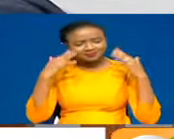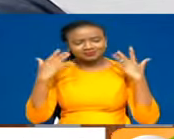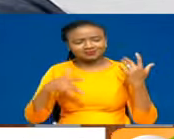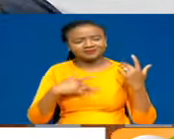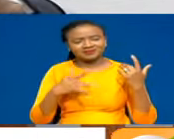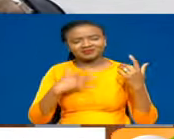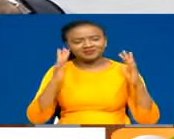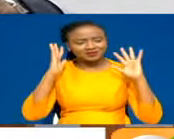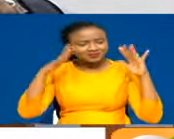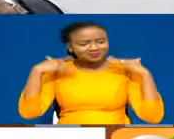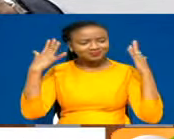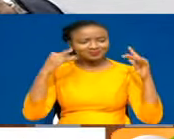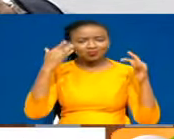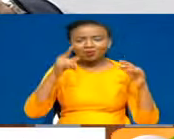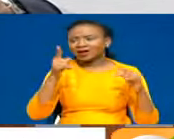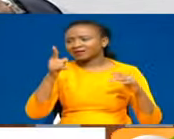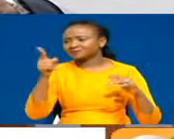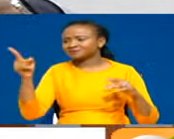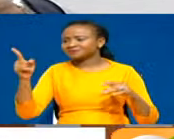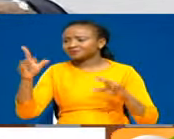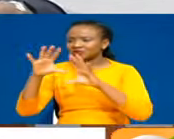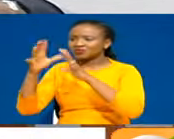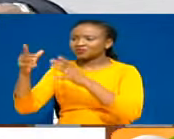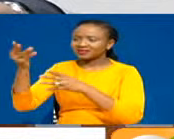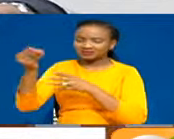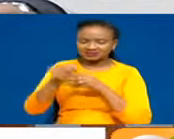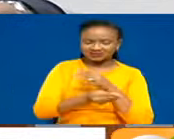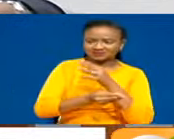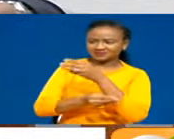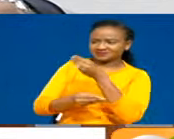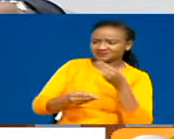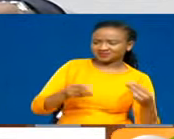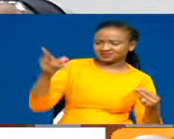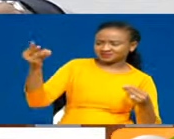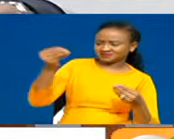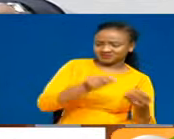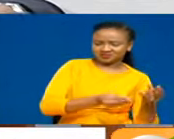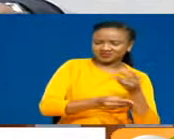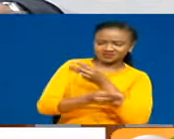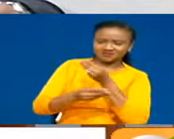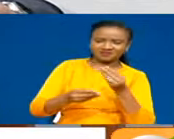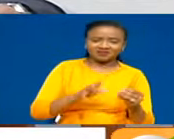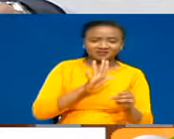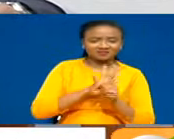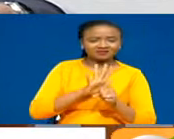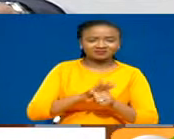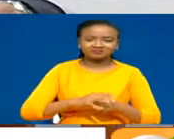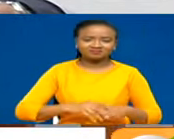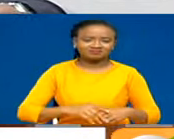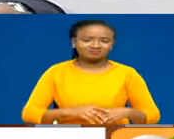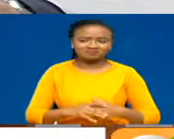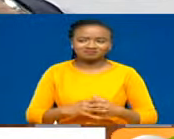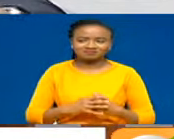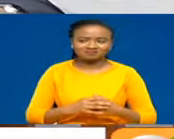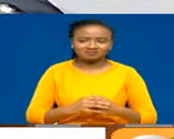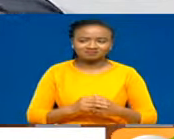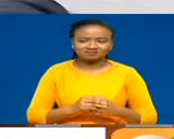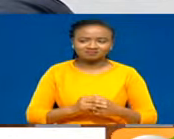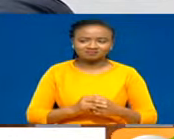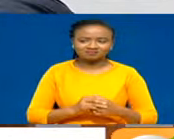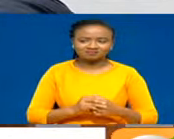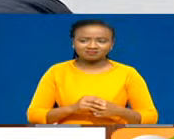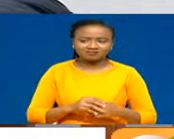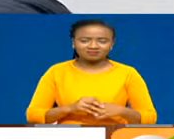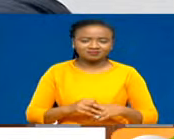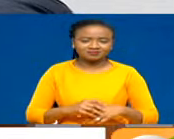sometimes the Western world does not give as much as they should and pay attention as much as they should to